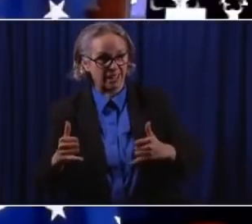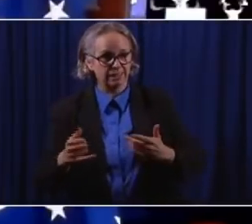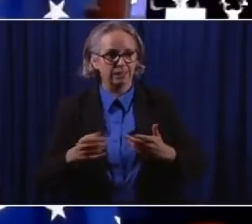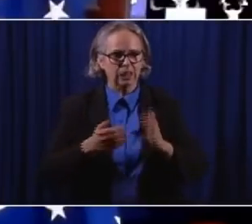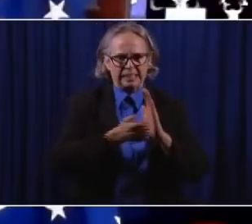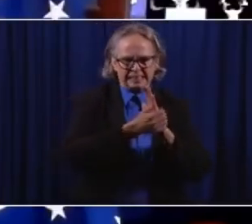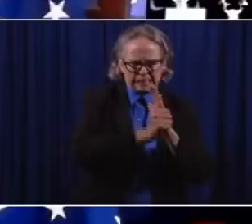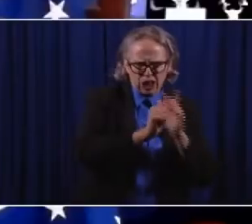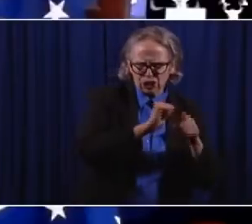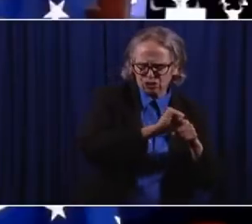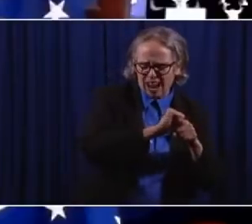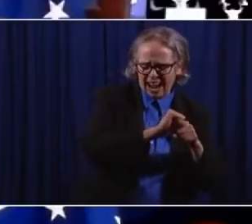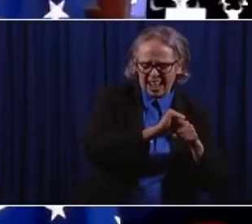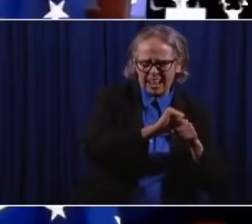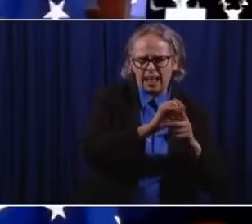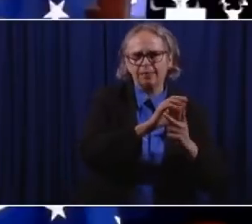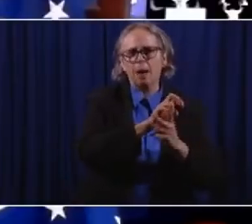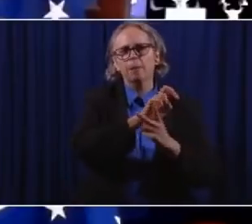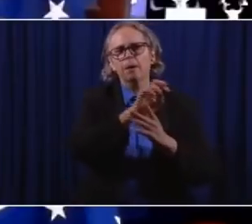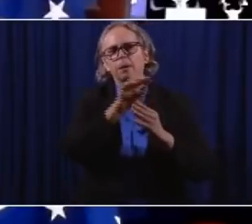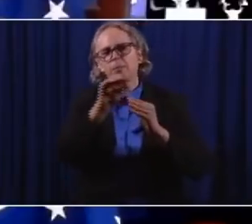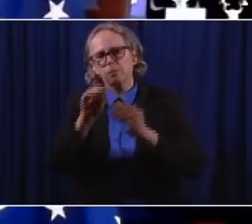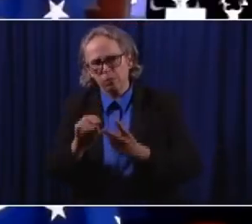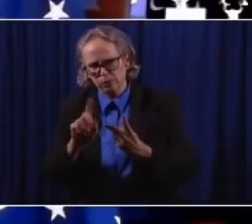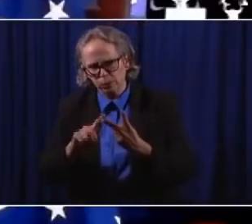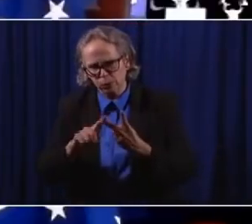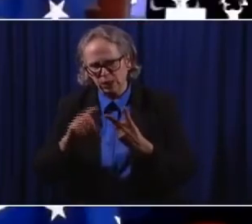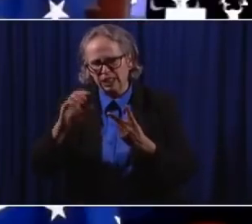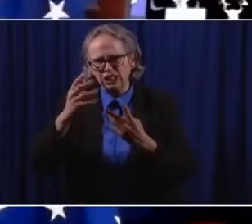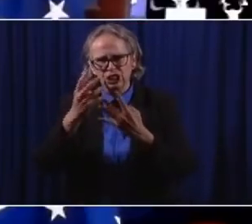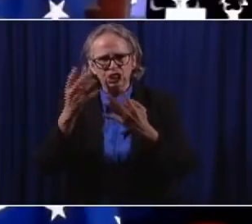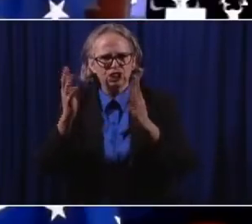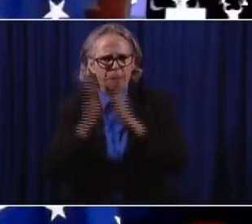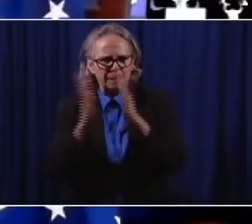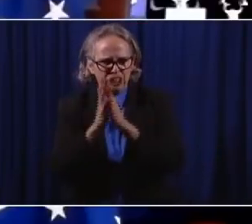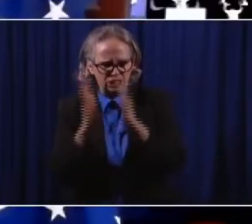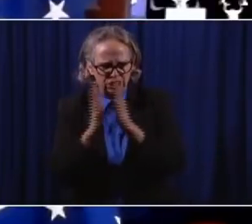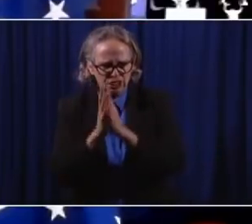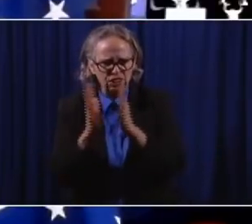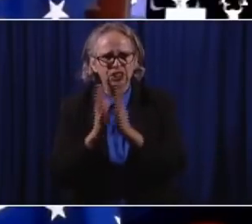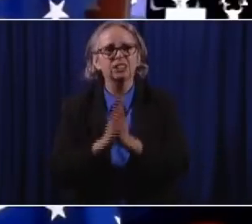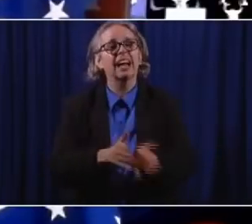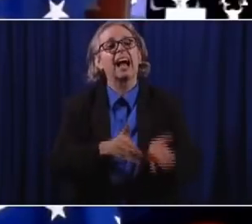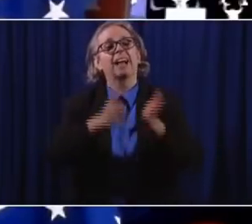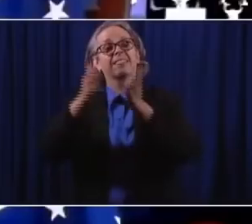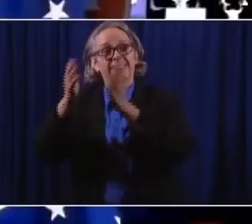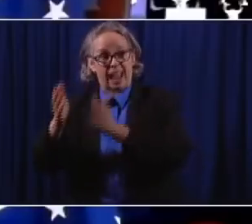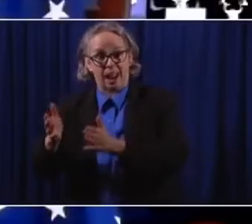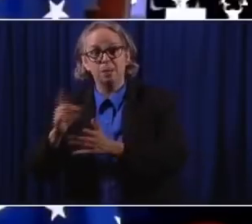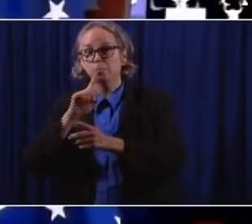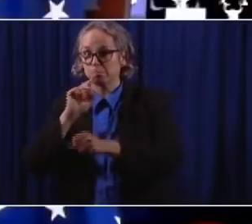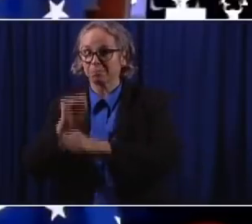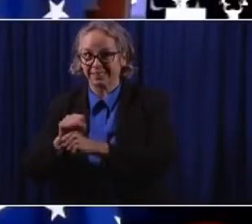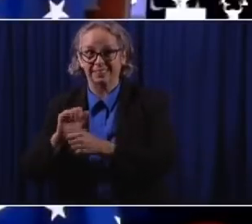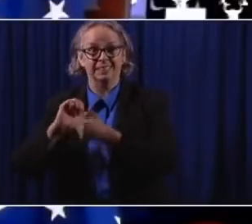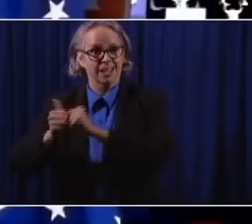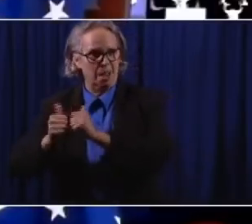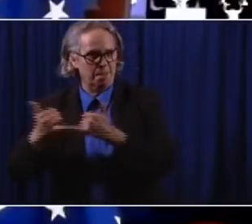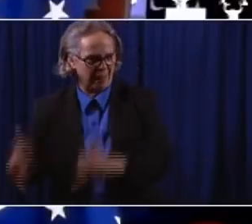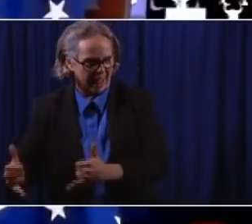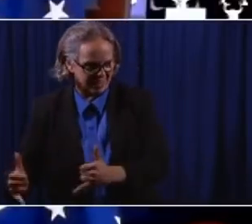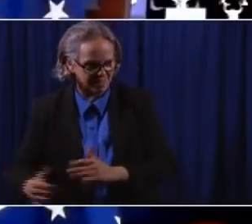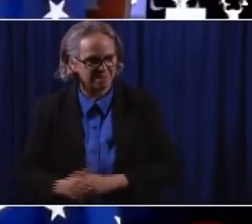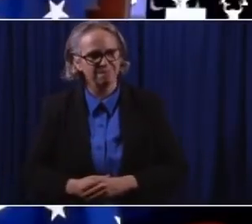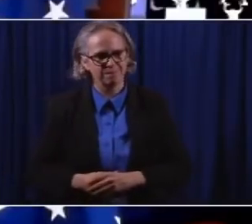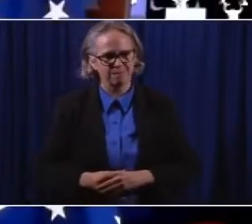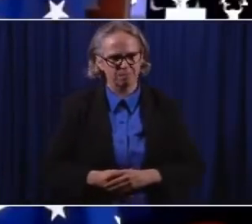then competition. About 4 weeks ago, we had a complete return to play in the